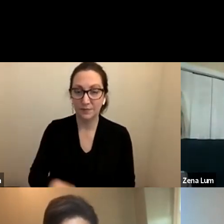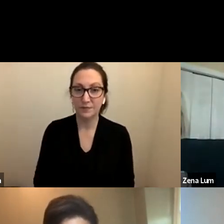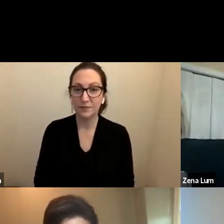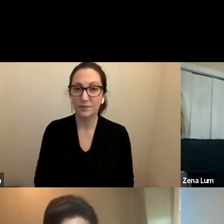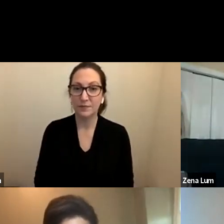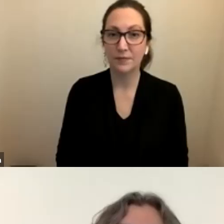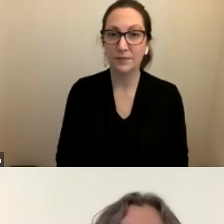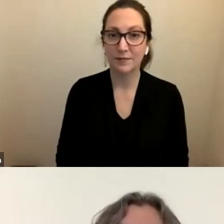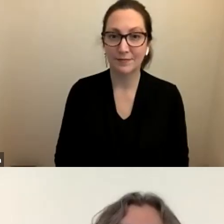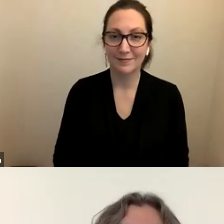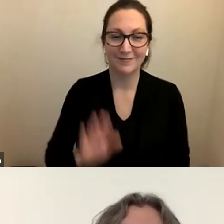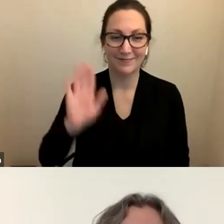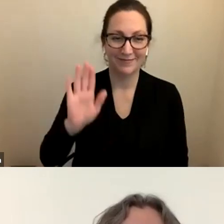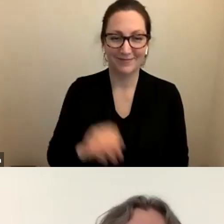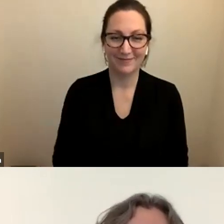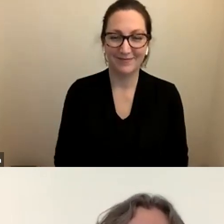Present.